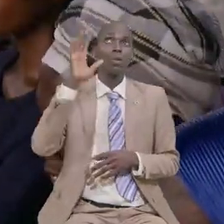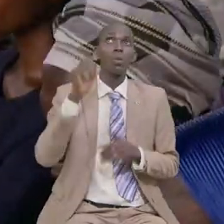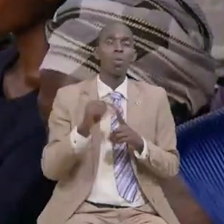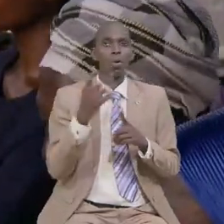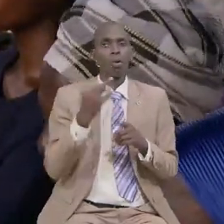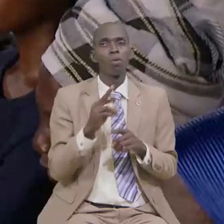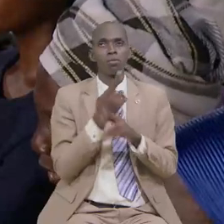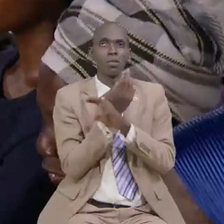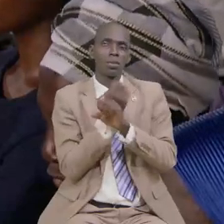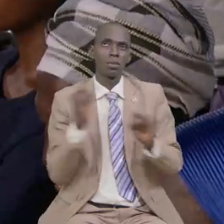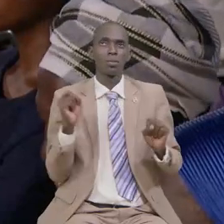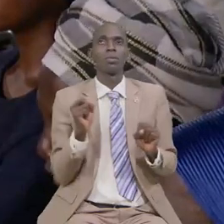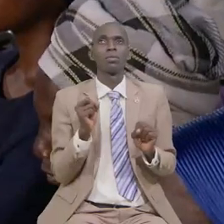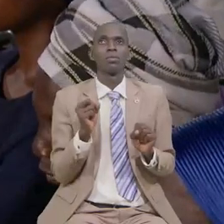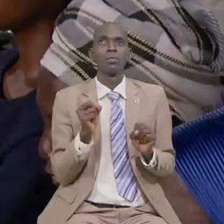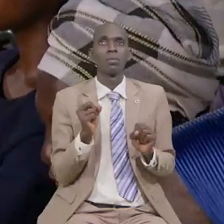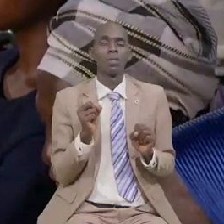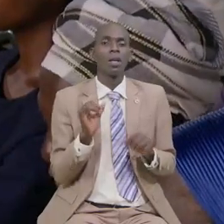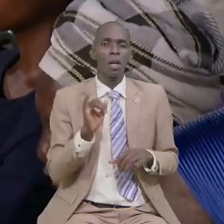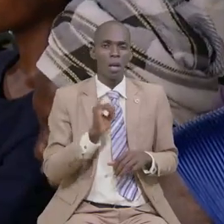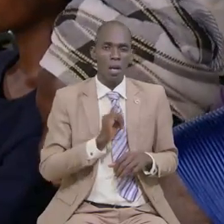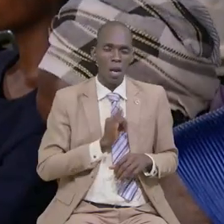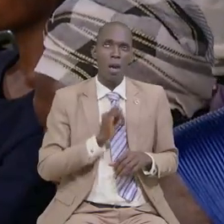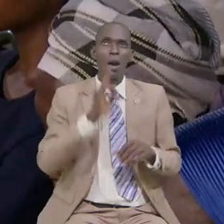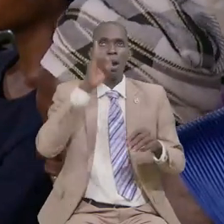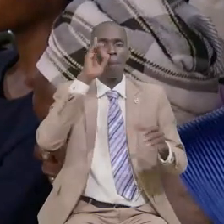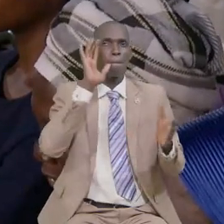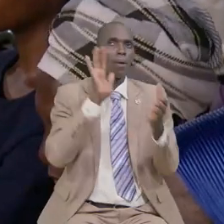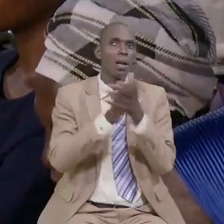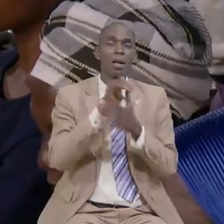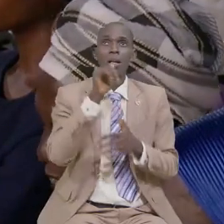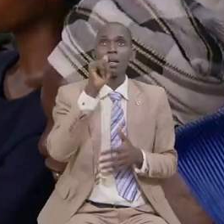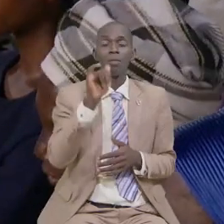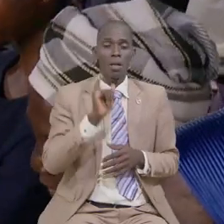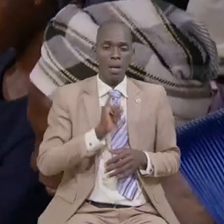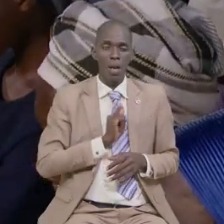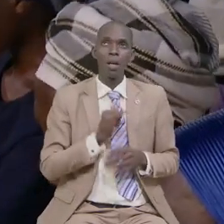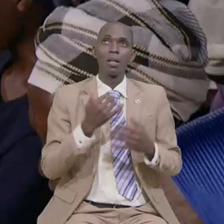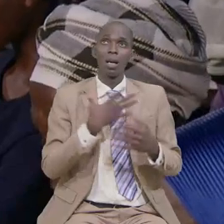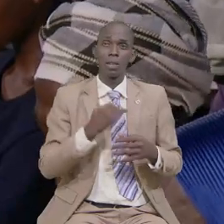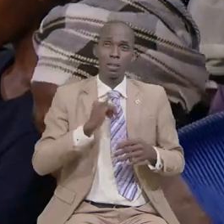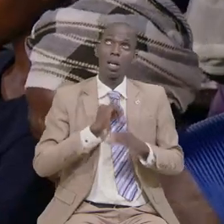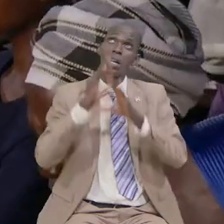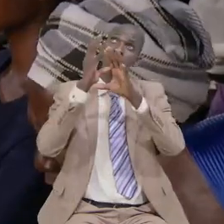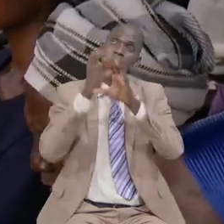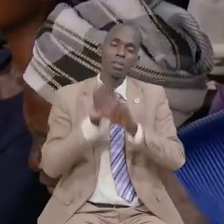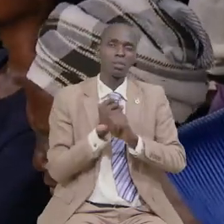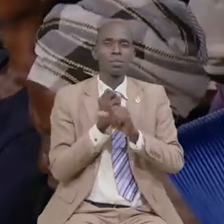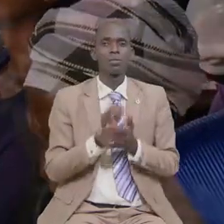redemption. I believe and I receive.